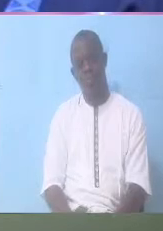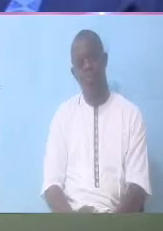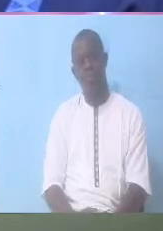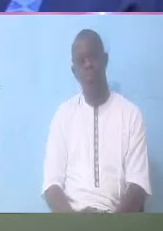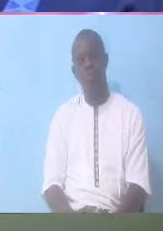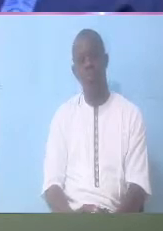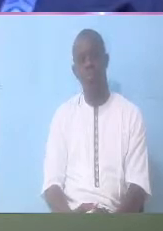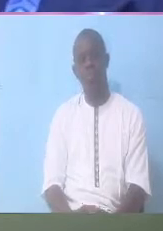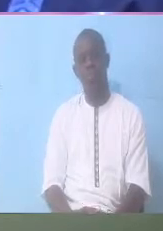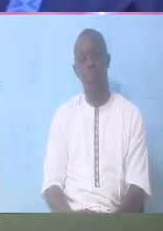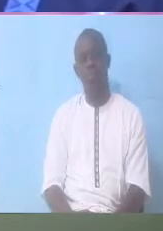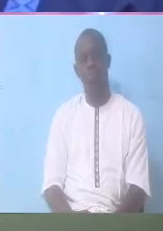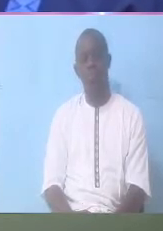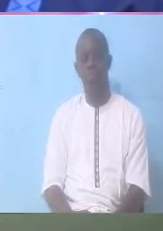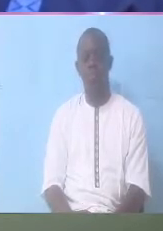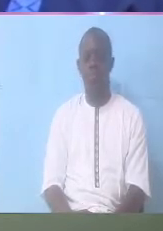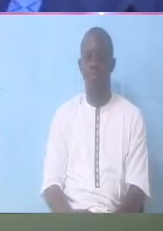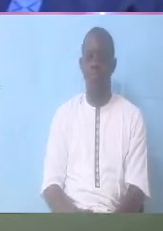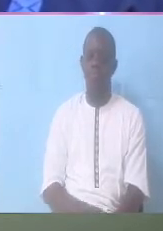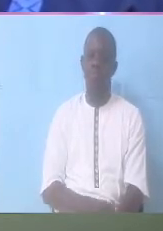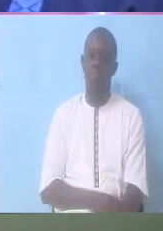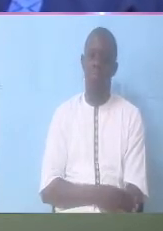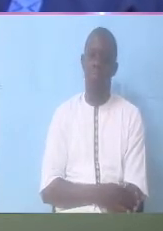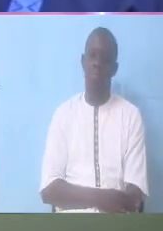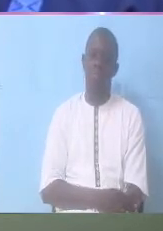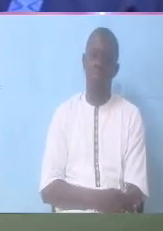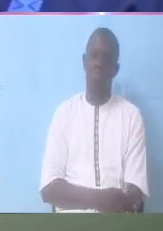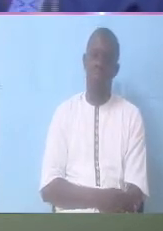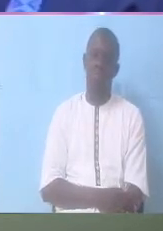Because we were watching Sky News and this lady came up.